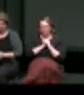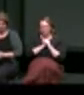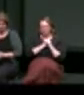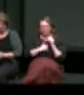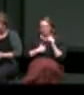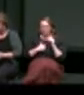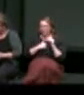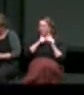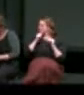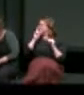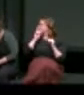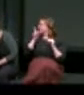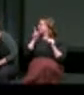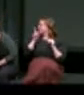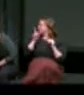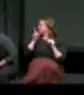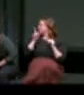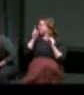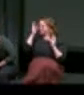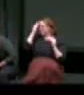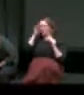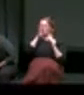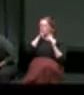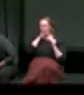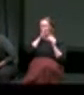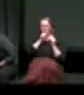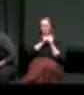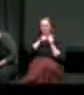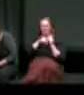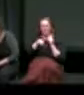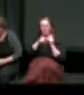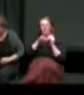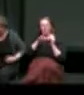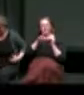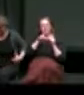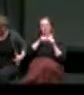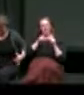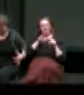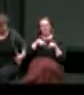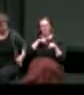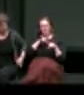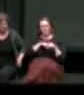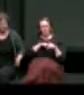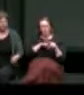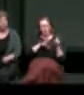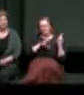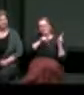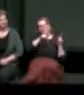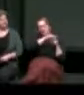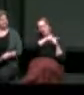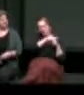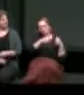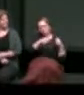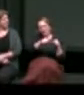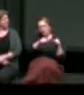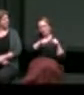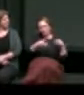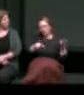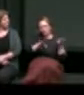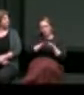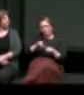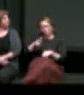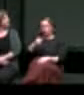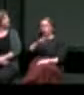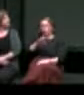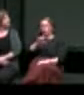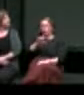Sorry, I didn't really think about talking through this with you, but at this point, of course, the Chuckery area is closed. Gorge Metro Park is open.